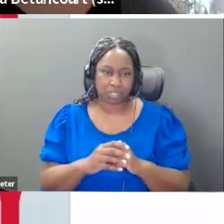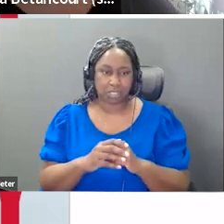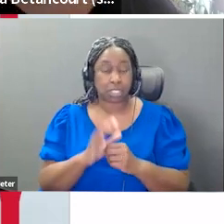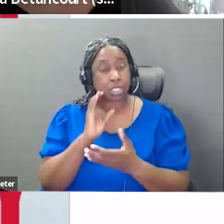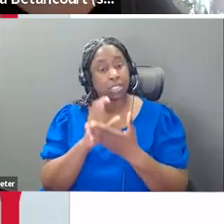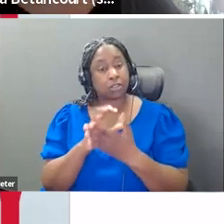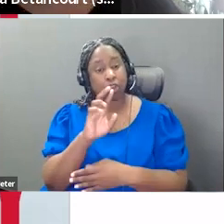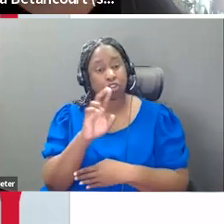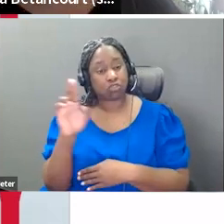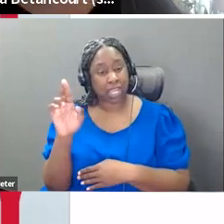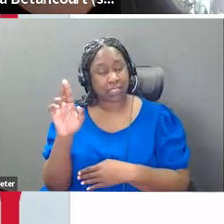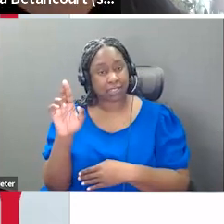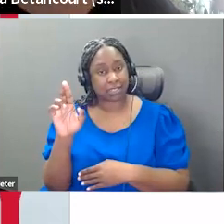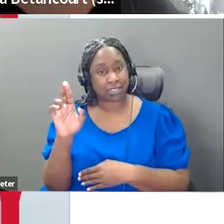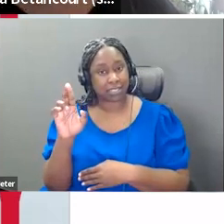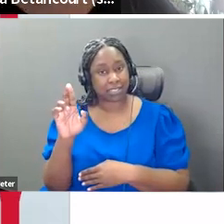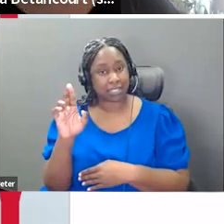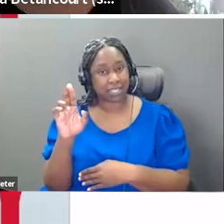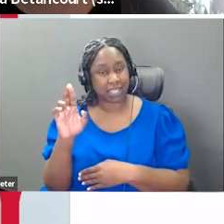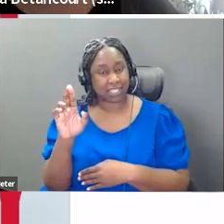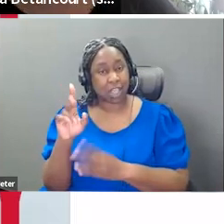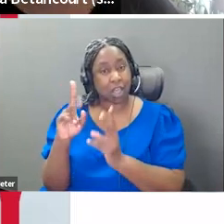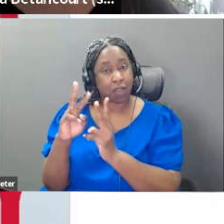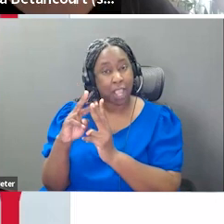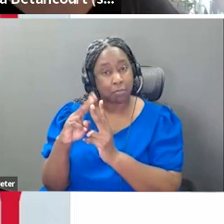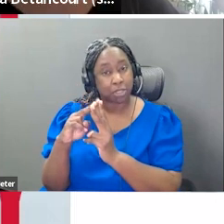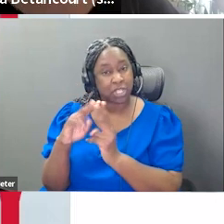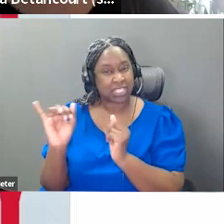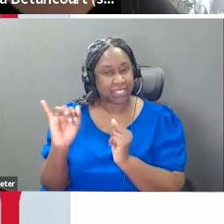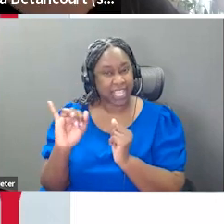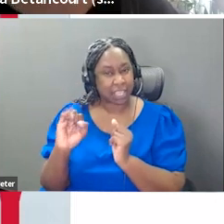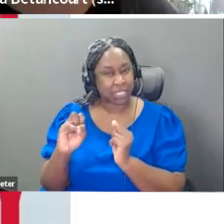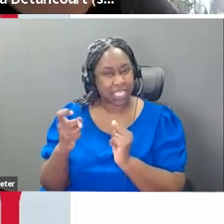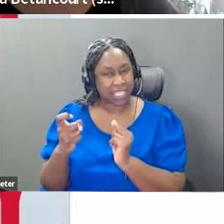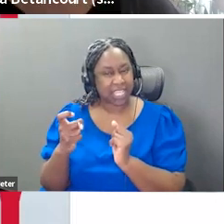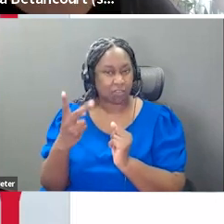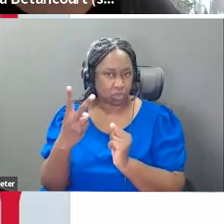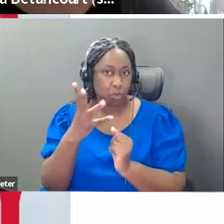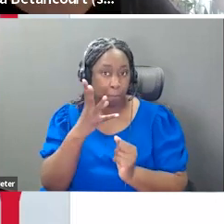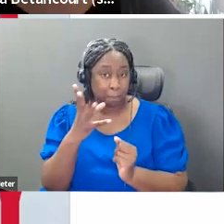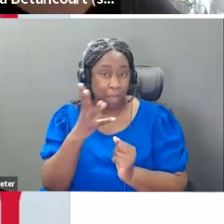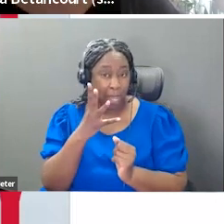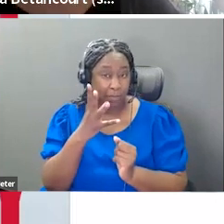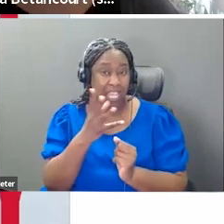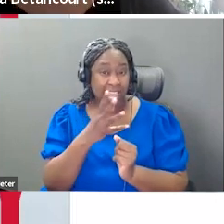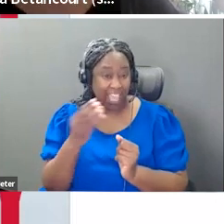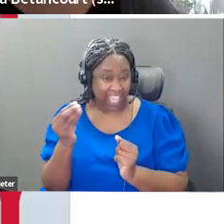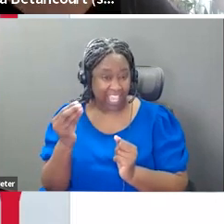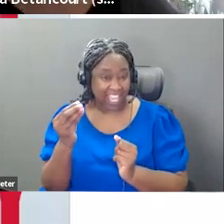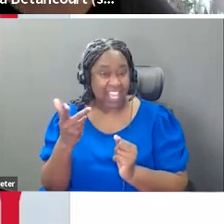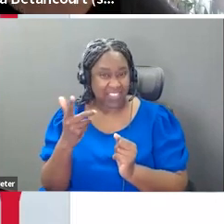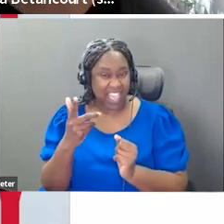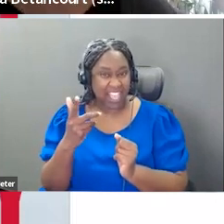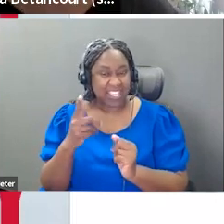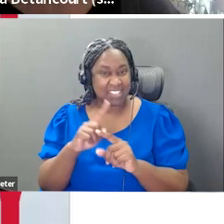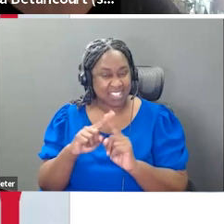right, with a same-sex couple. This little kiddo has two moms, and they're also an interracial couple. So